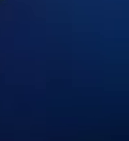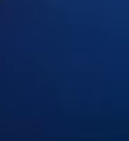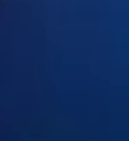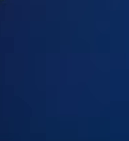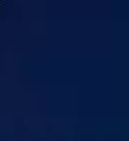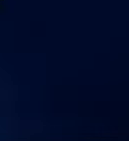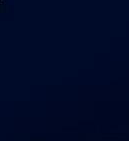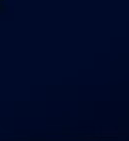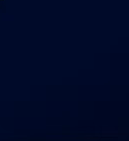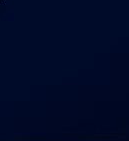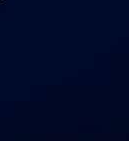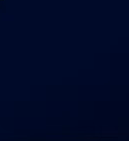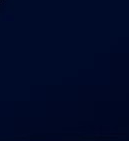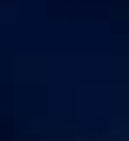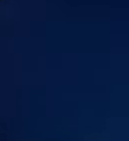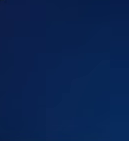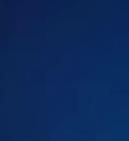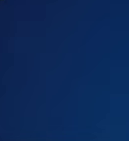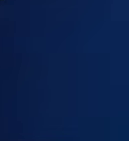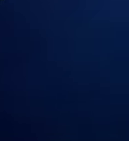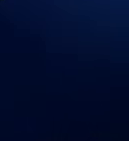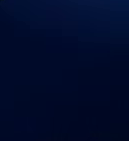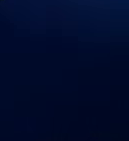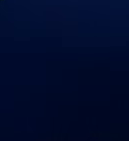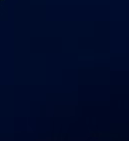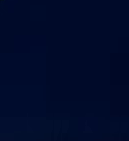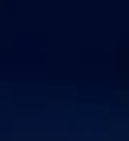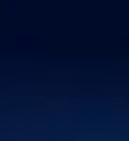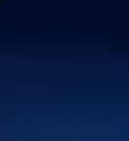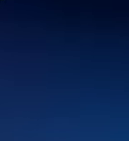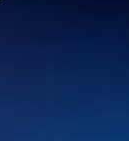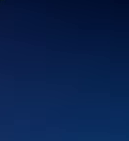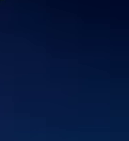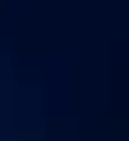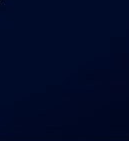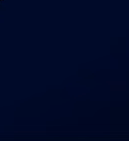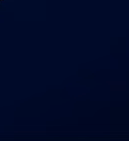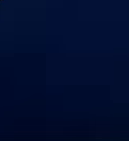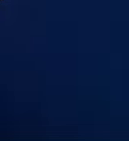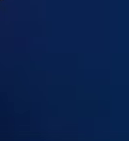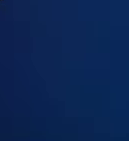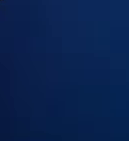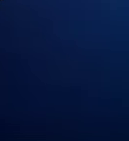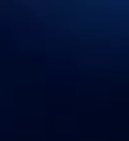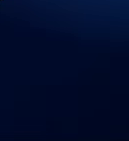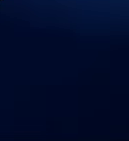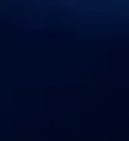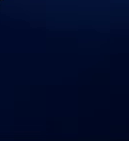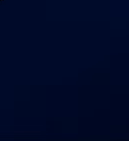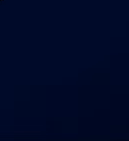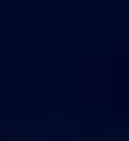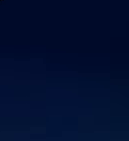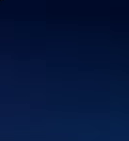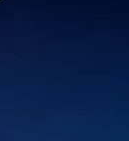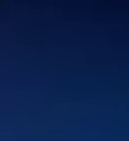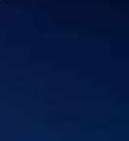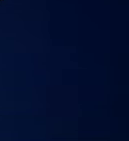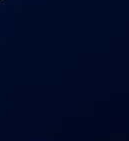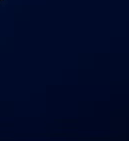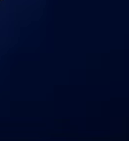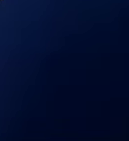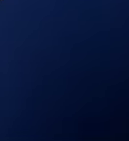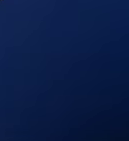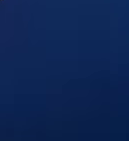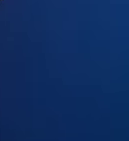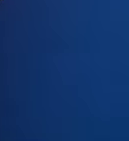eye biribi sro nkokro a ebi nsi da na ebi nso mada. Total replacement. We eye bibi fufro. Now the church